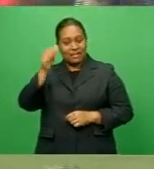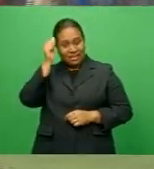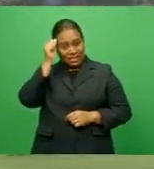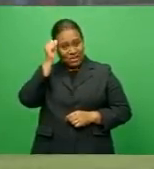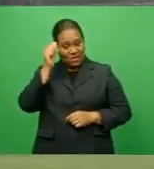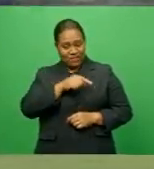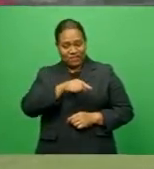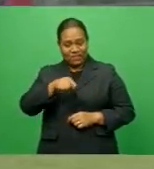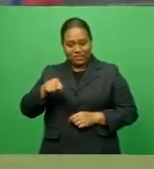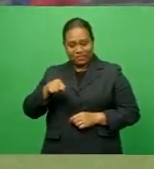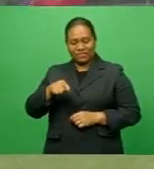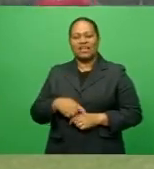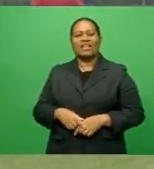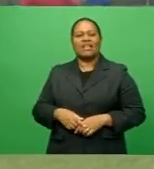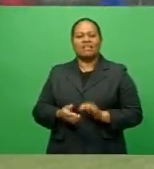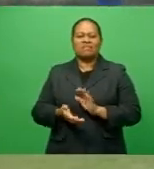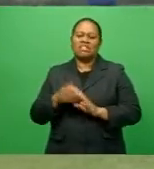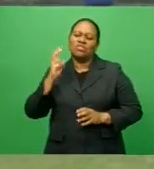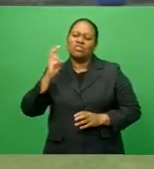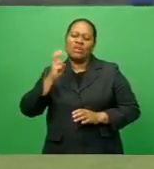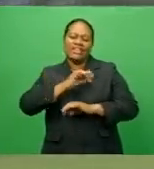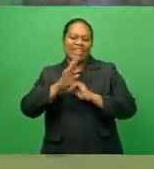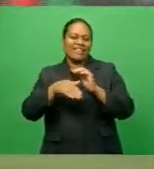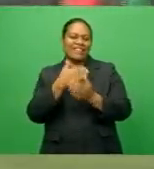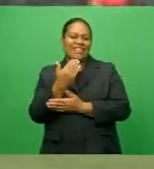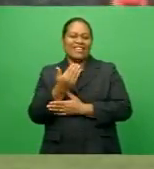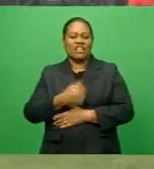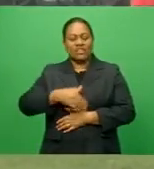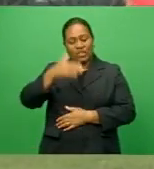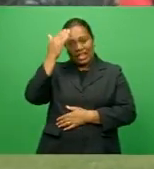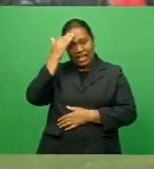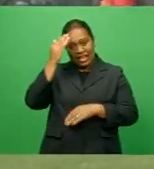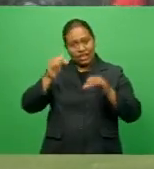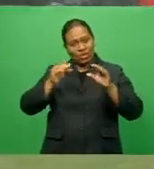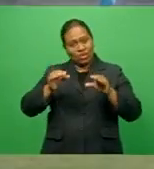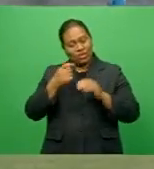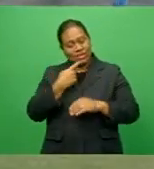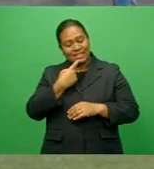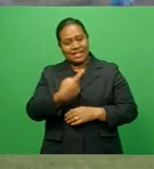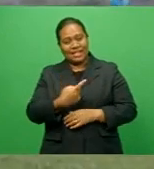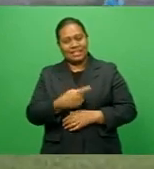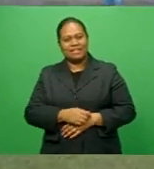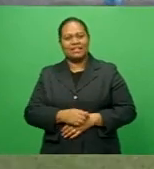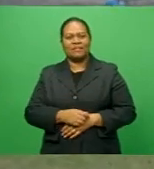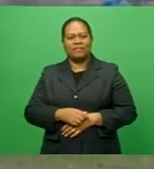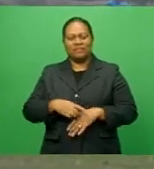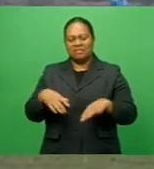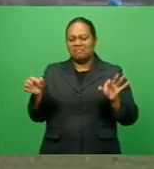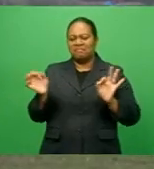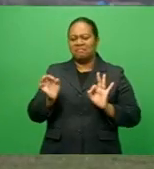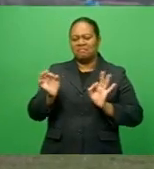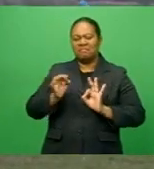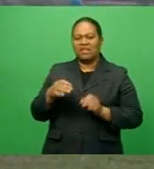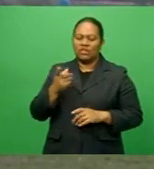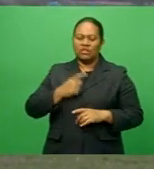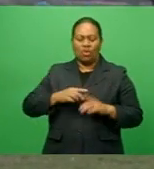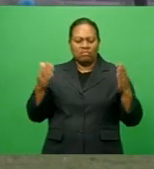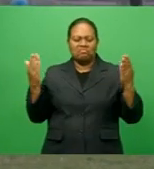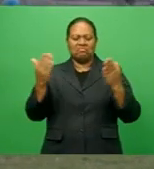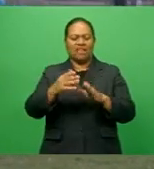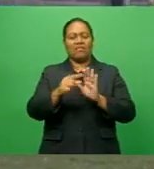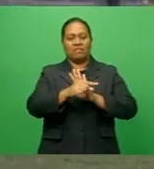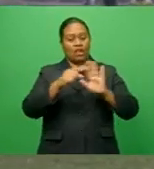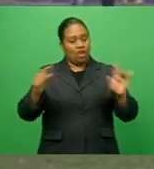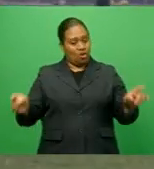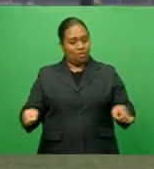police players and they have been training every day. National head coach Fleming Seritslev says with all teams eyeing for the title,